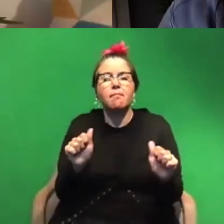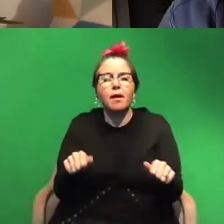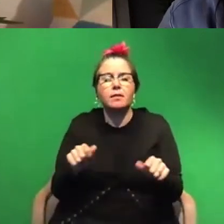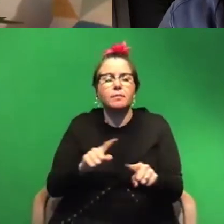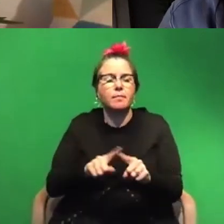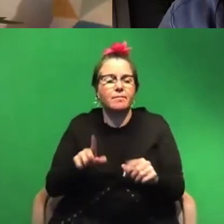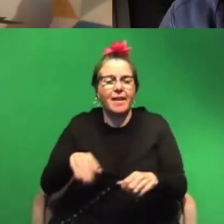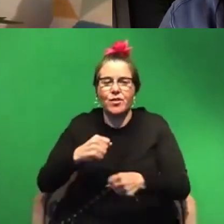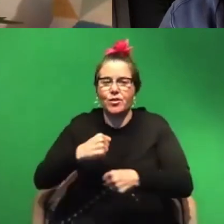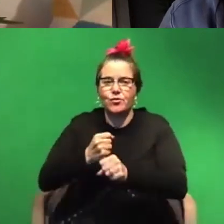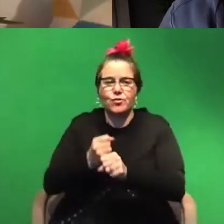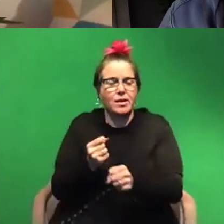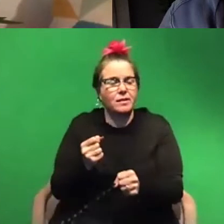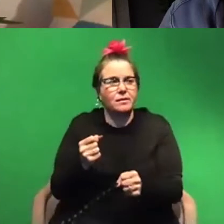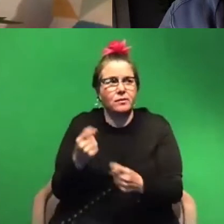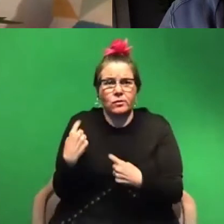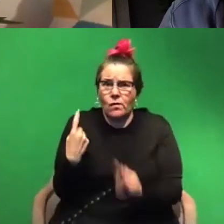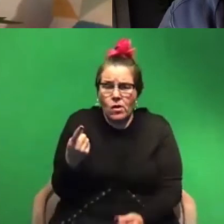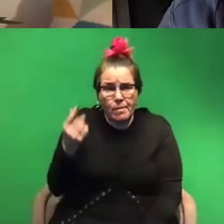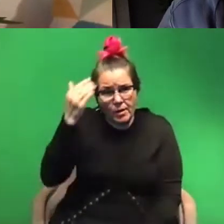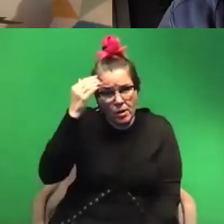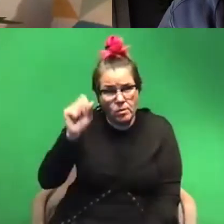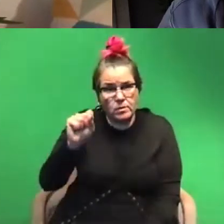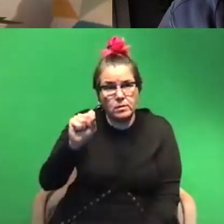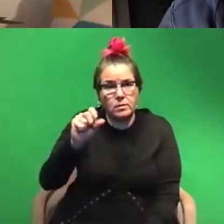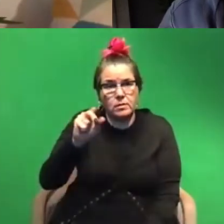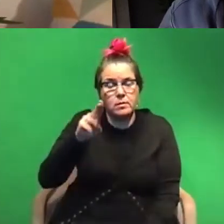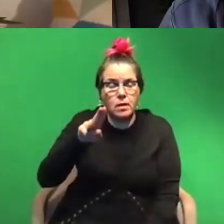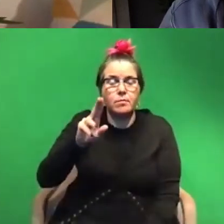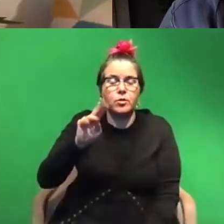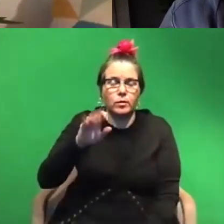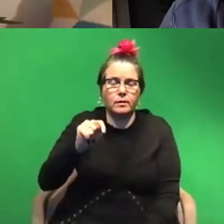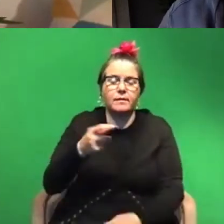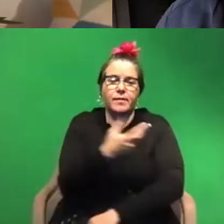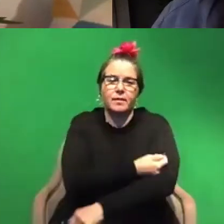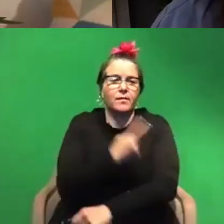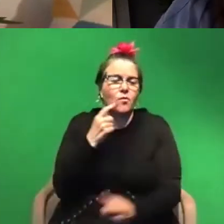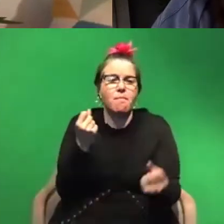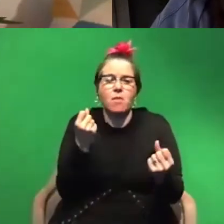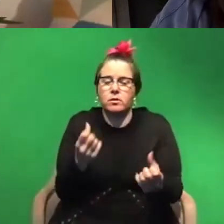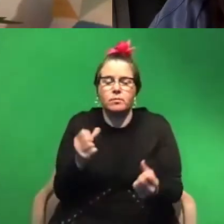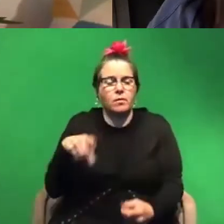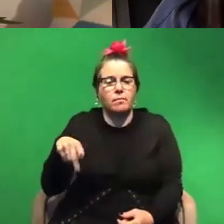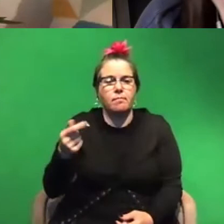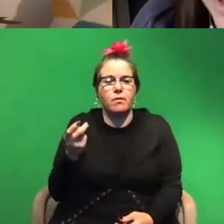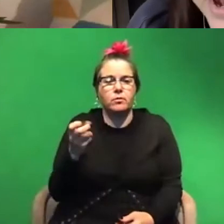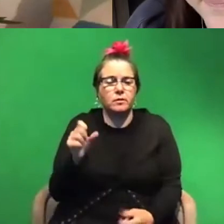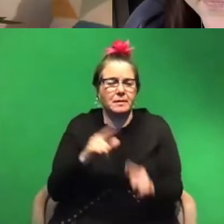created, as far as I know, subunit vaccines for multiple pathogens at the same time.